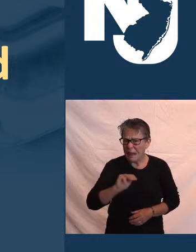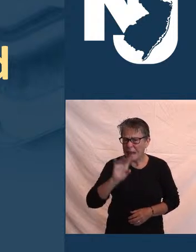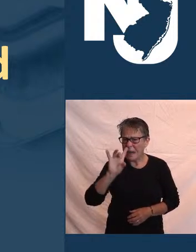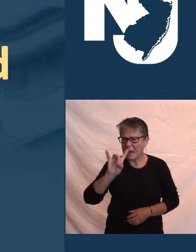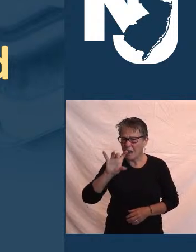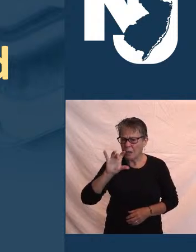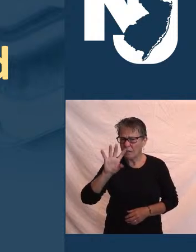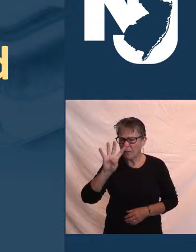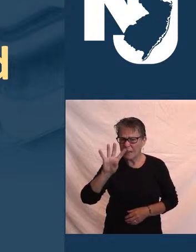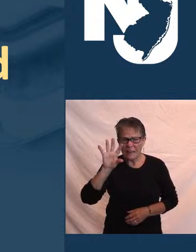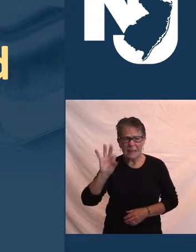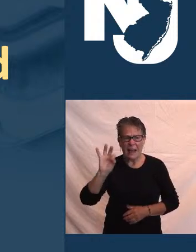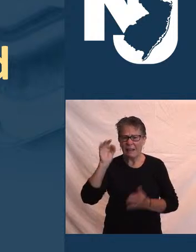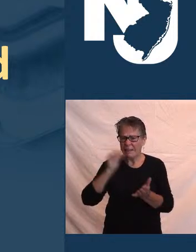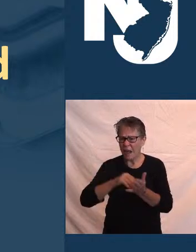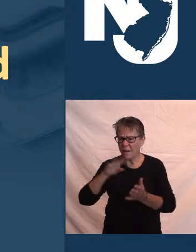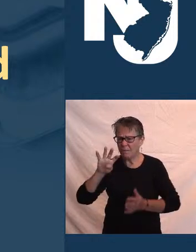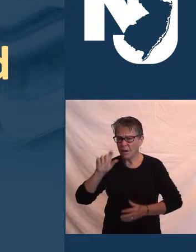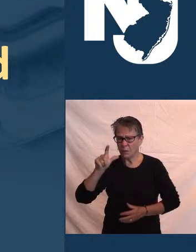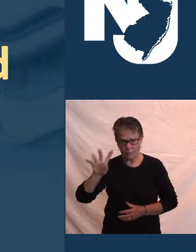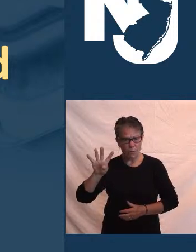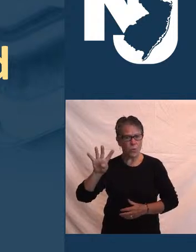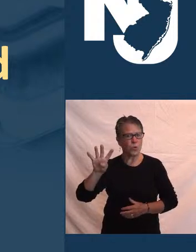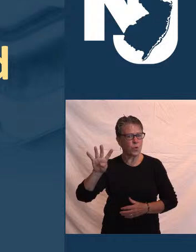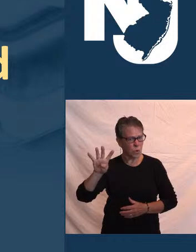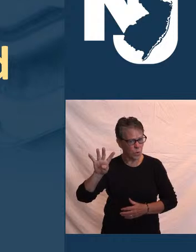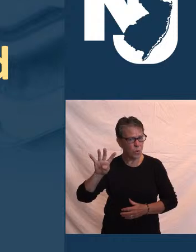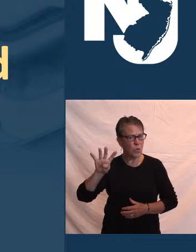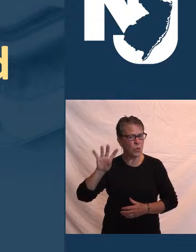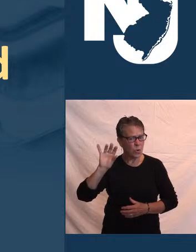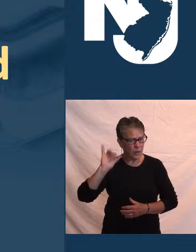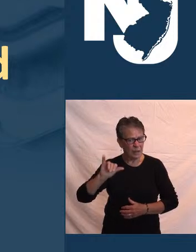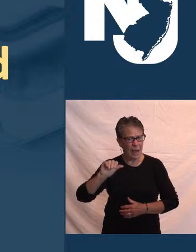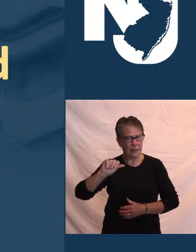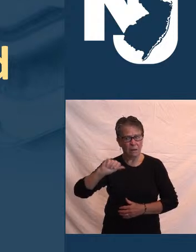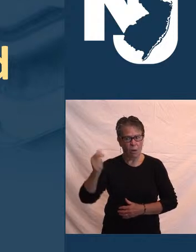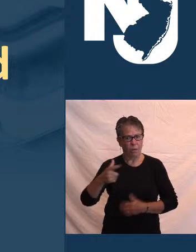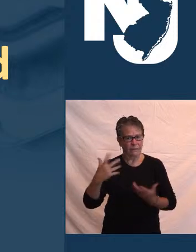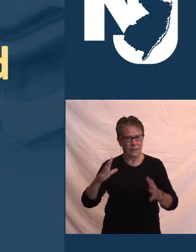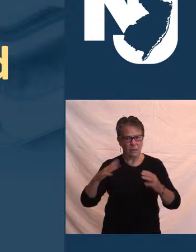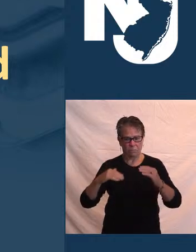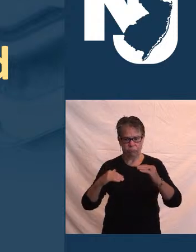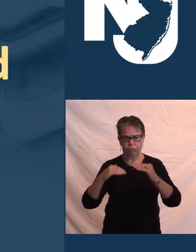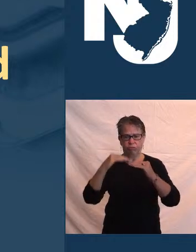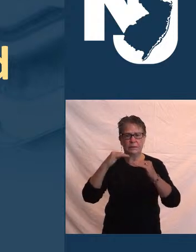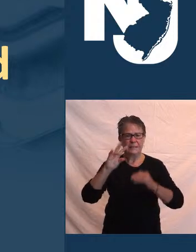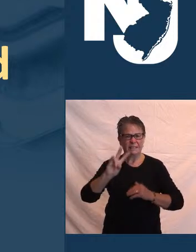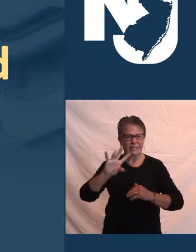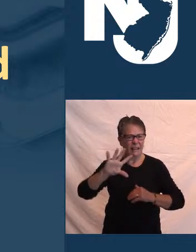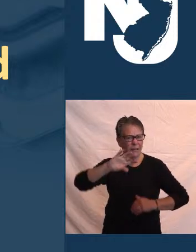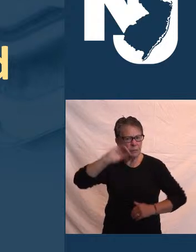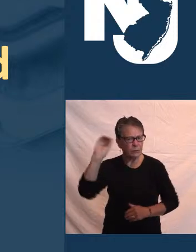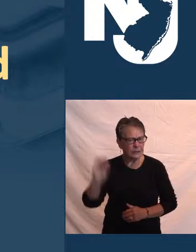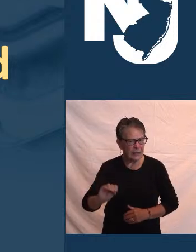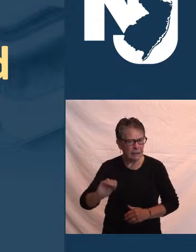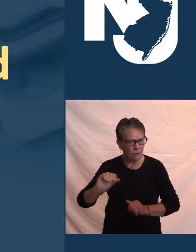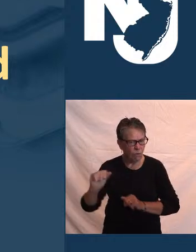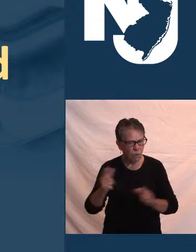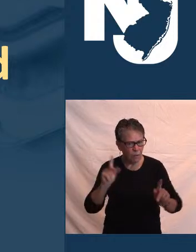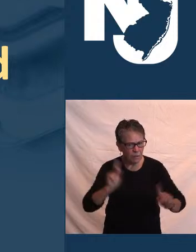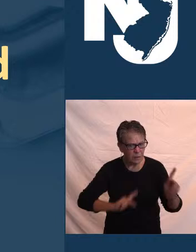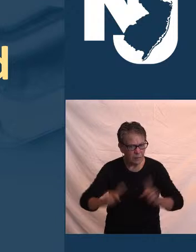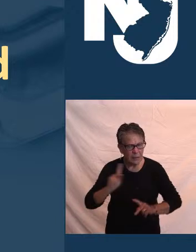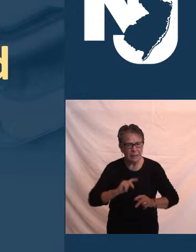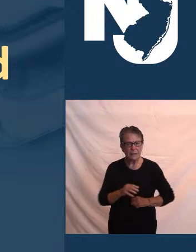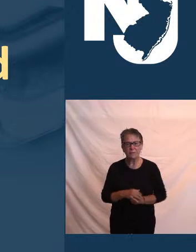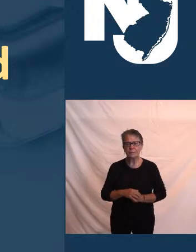residents fully vaccinated. And more than 83% of eligible residents have now received at least their first